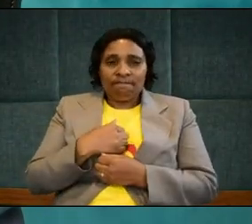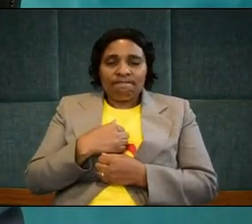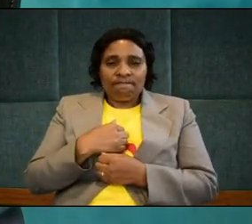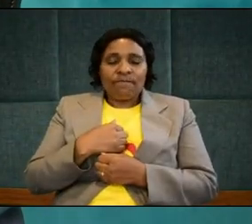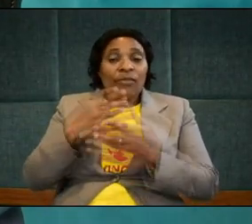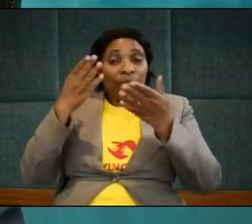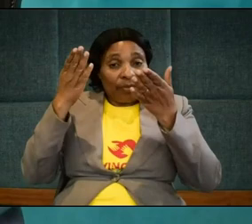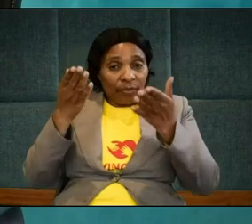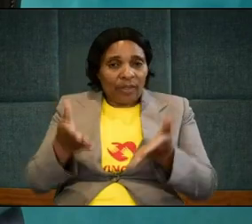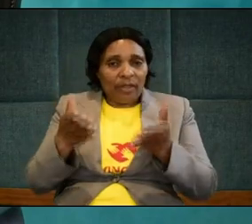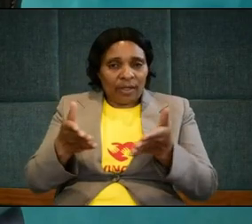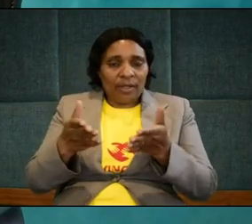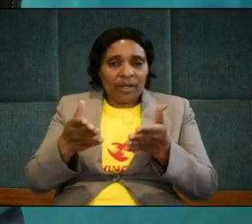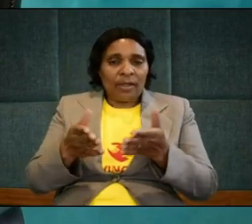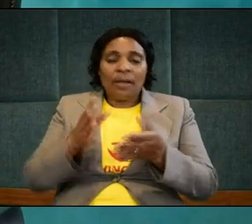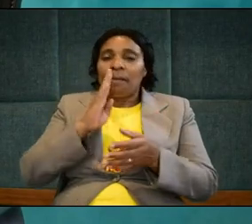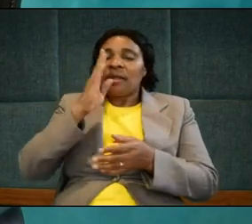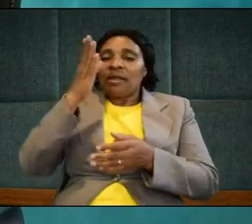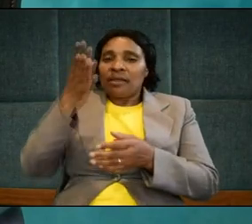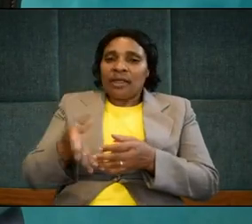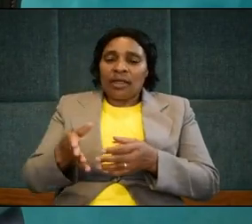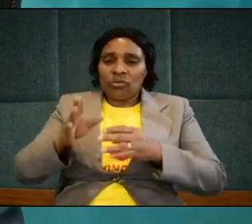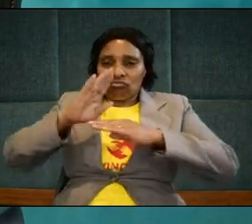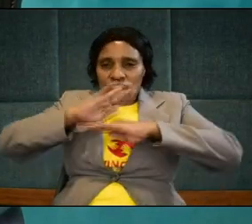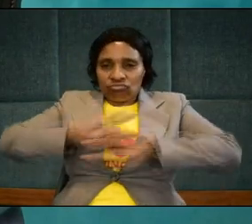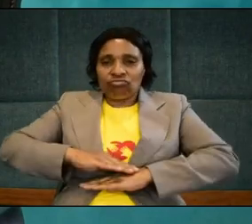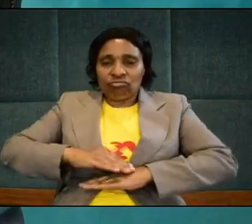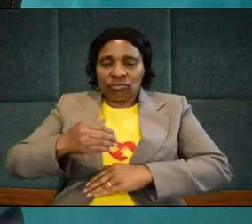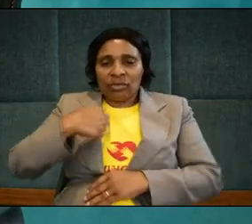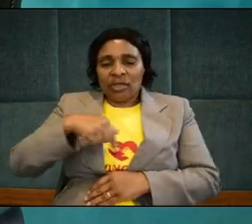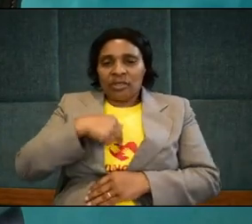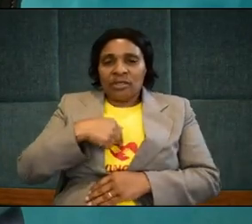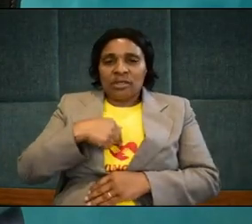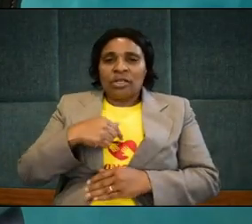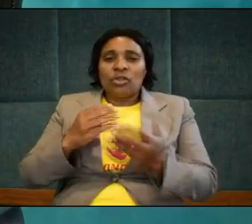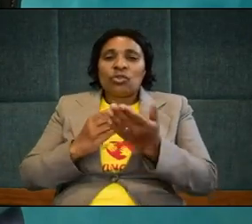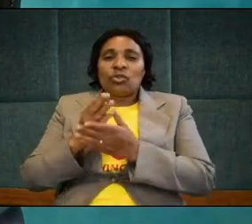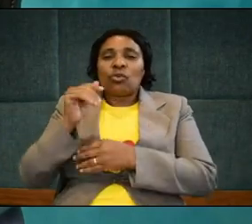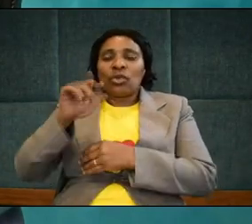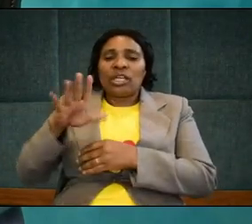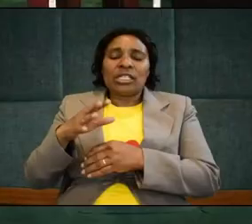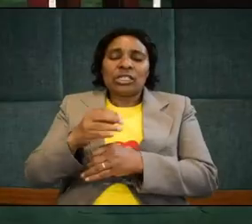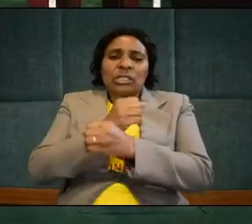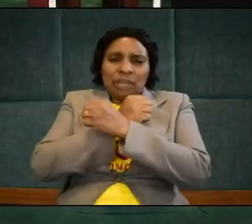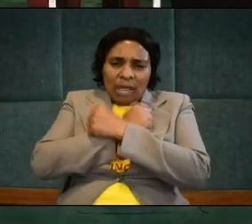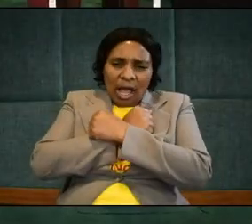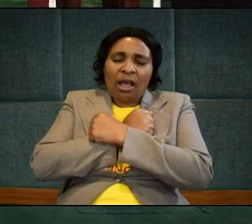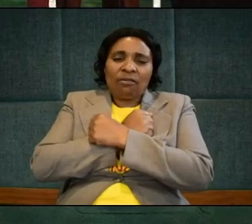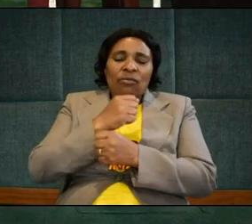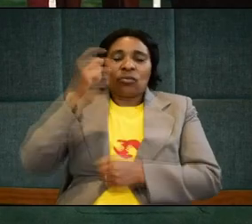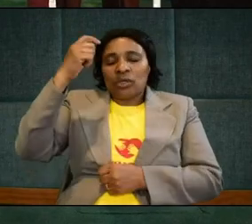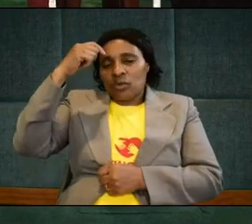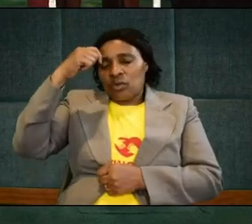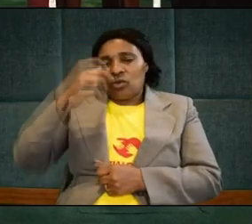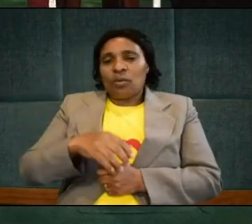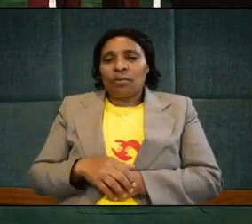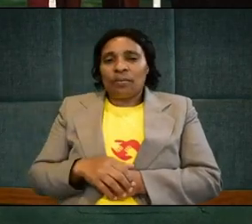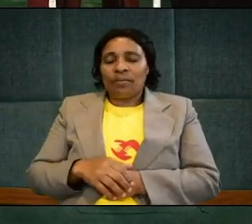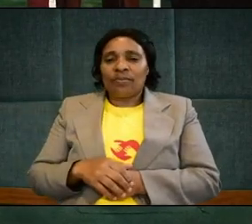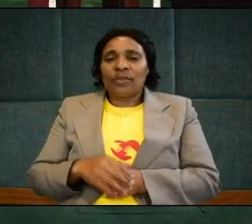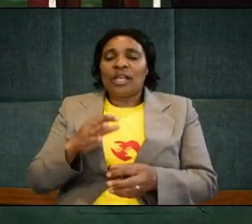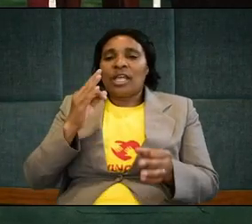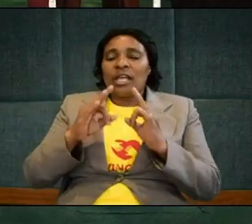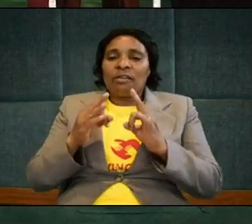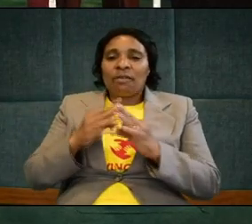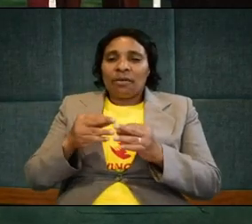he is there and he will be there to satisfy us according to his infinite wisdom. Amen, amen. And if I